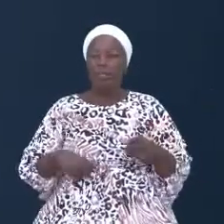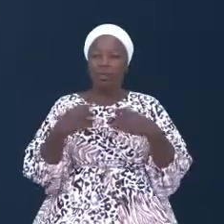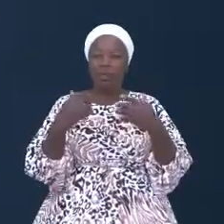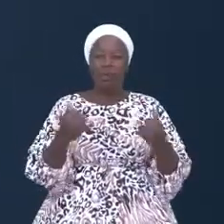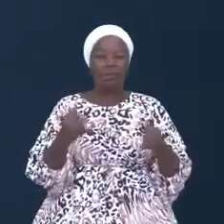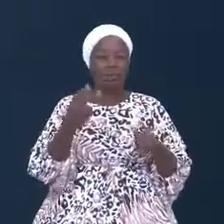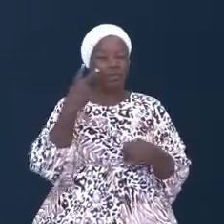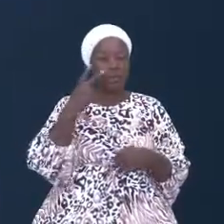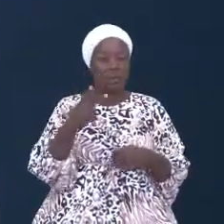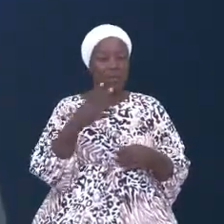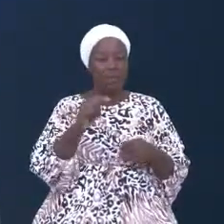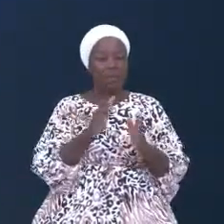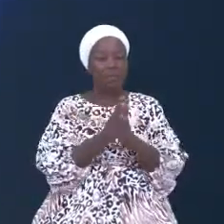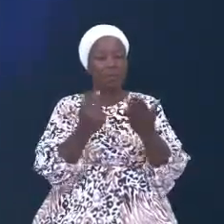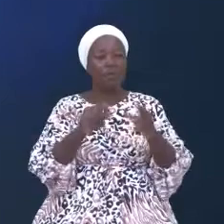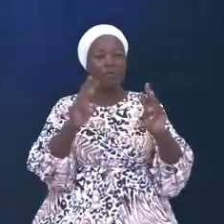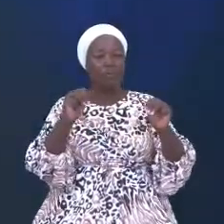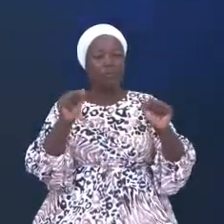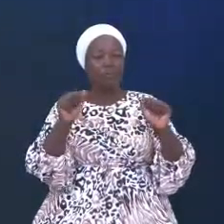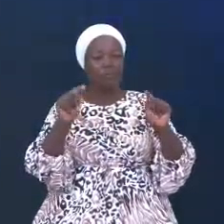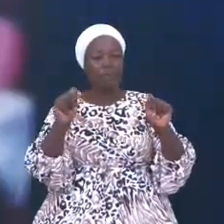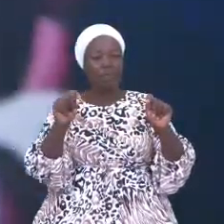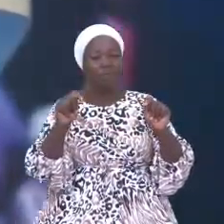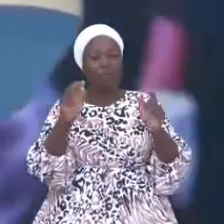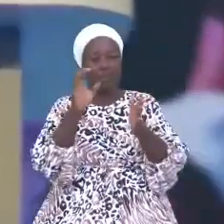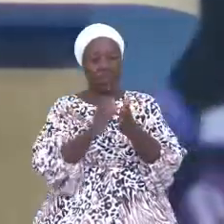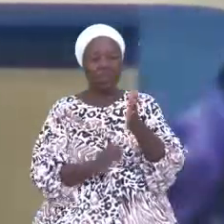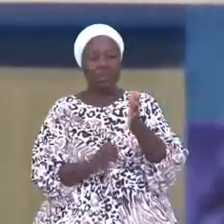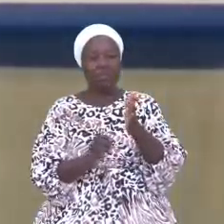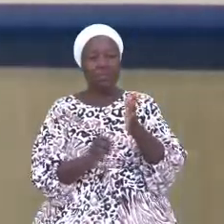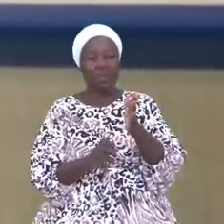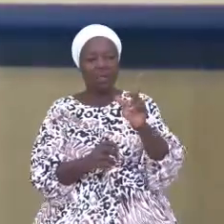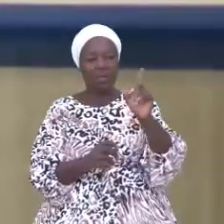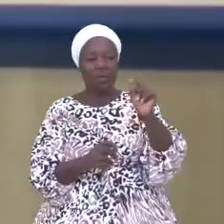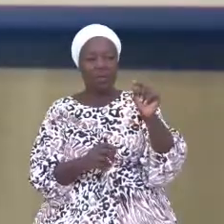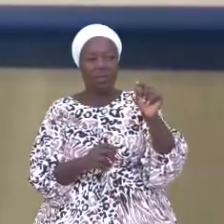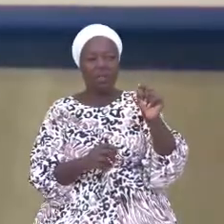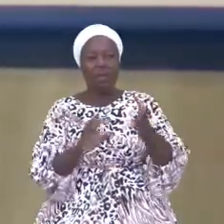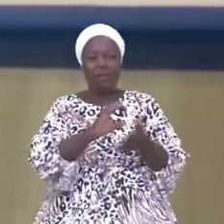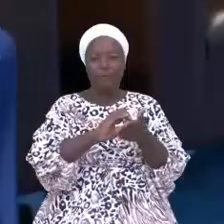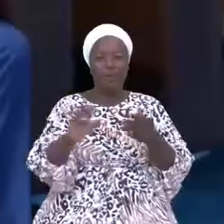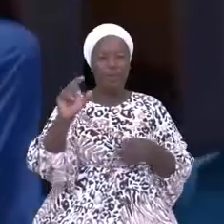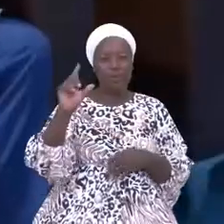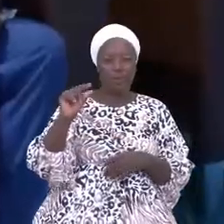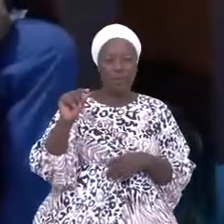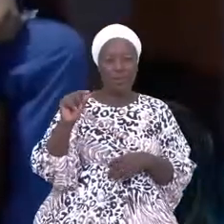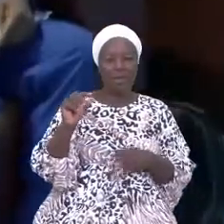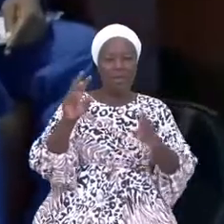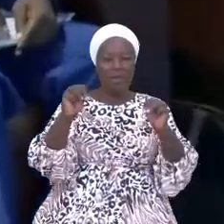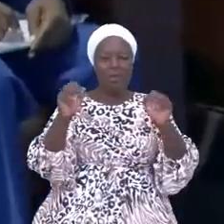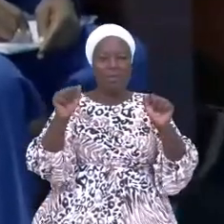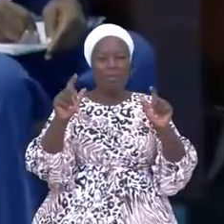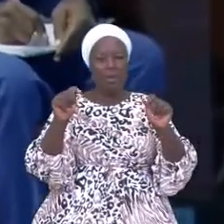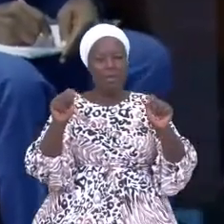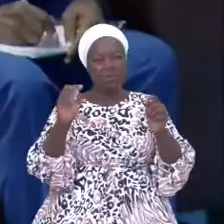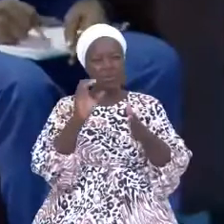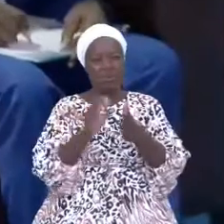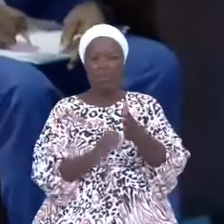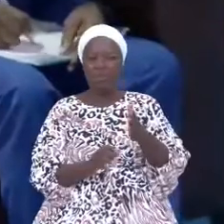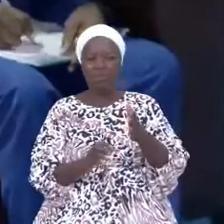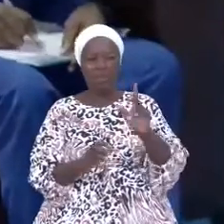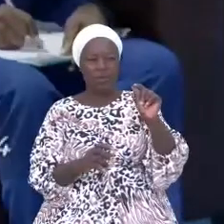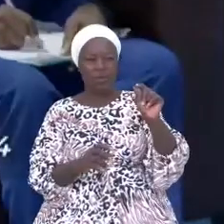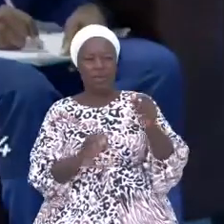look at Matthew chapter 20. I'm reading from verse 20. Matthew chapter 20, verse 30.